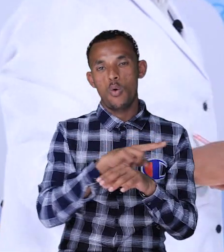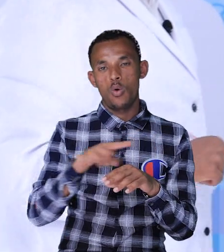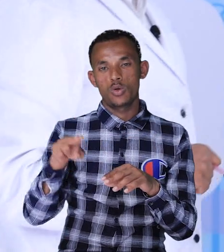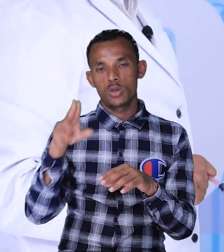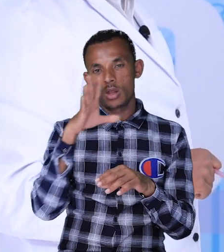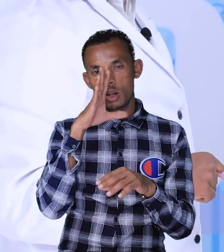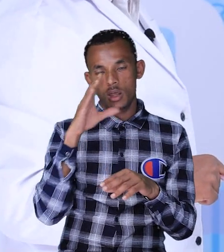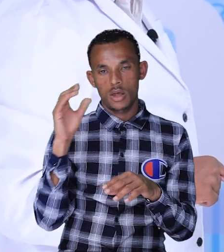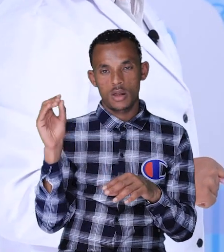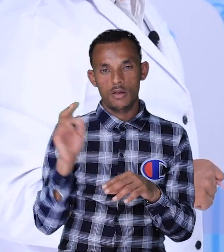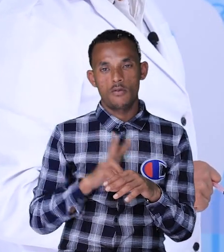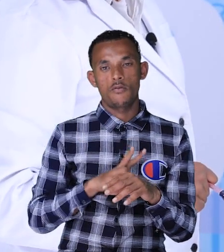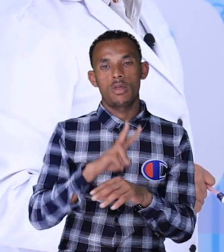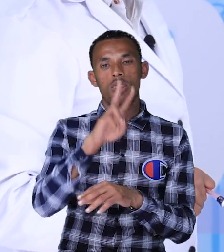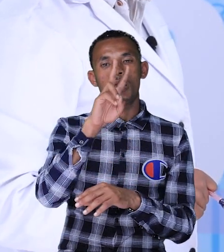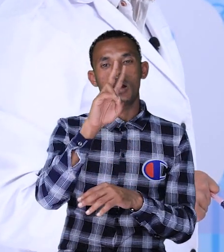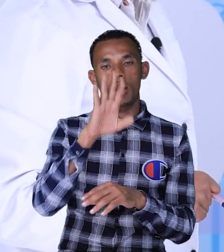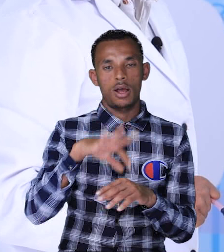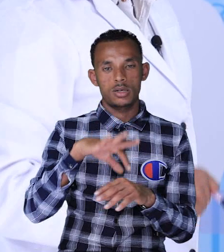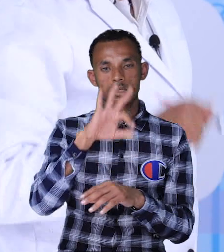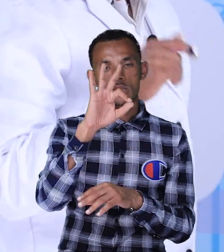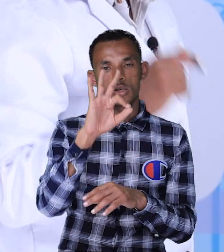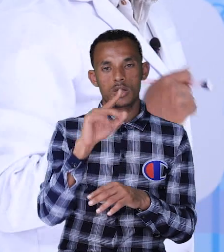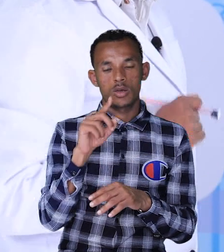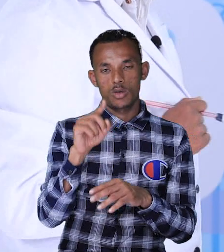and a vertical axis.